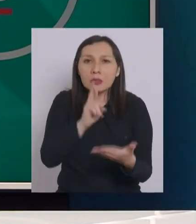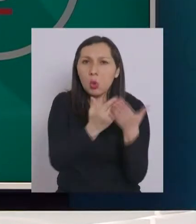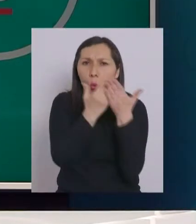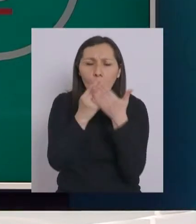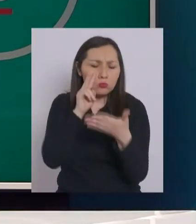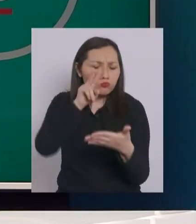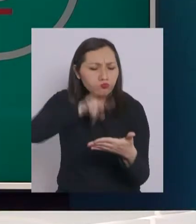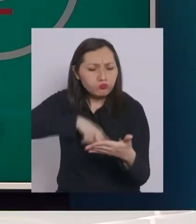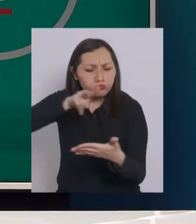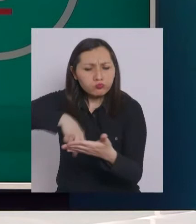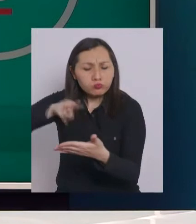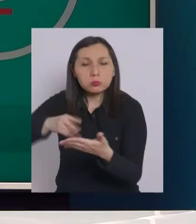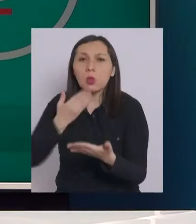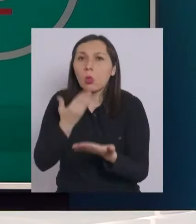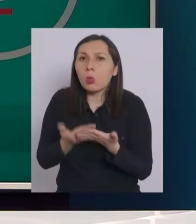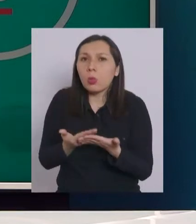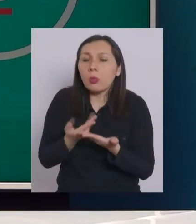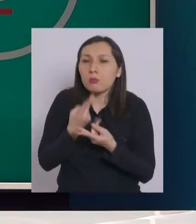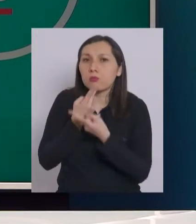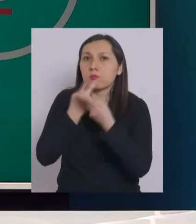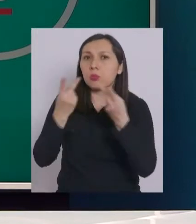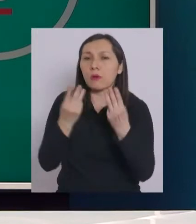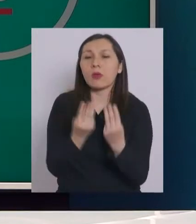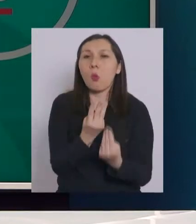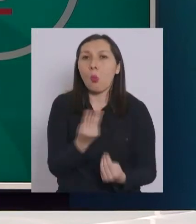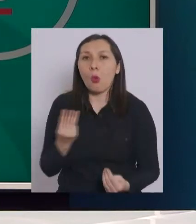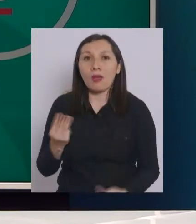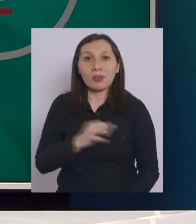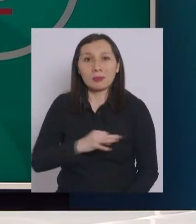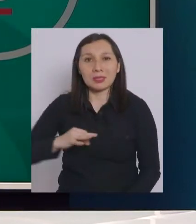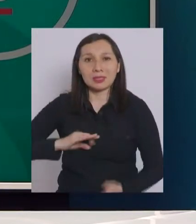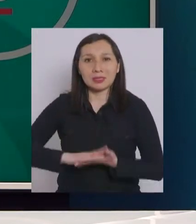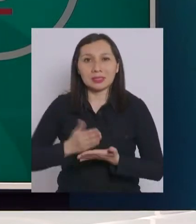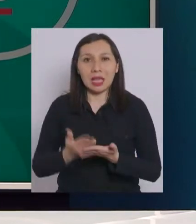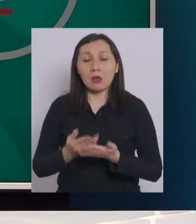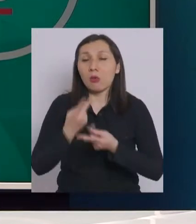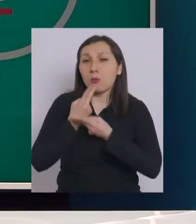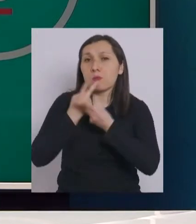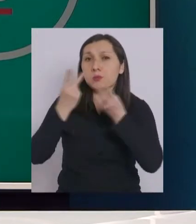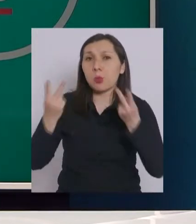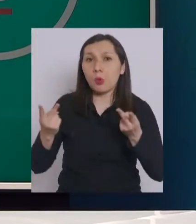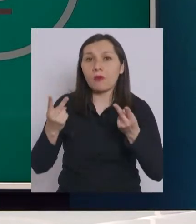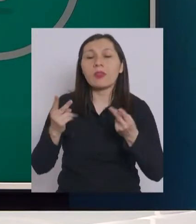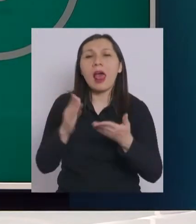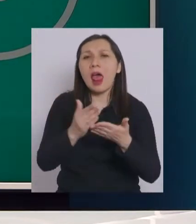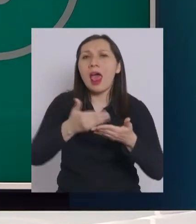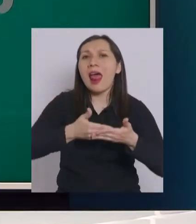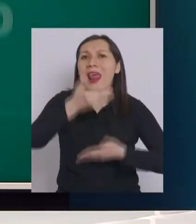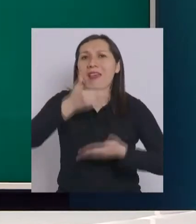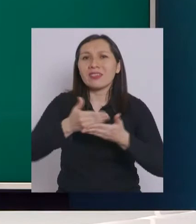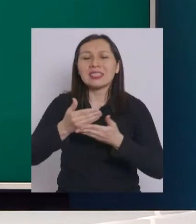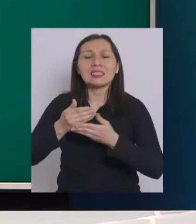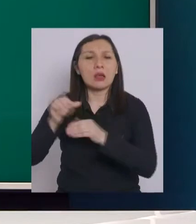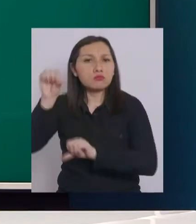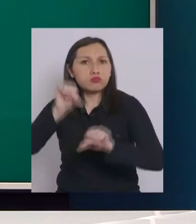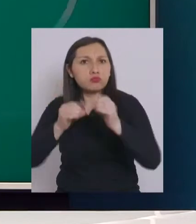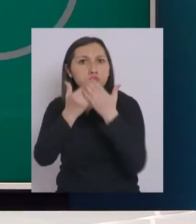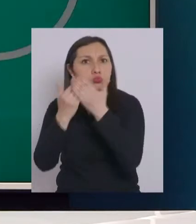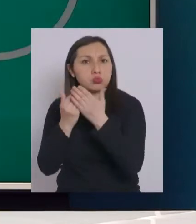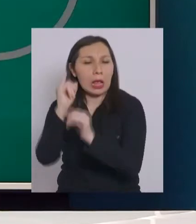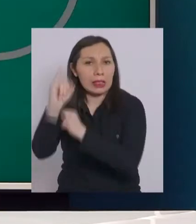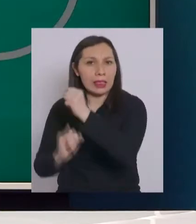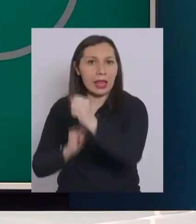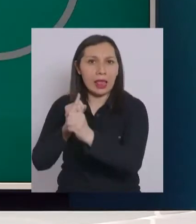to review the results of the study. They will be available at the webpage of the Ministry of Health and will be published in